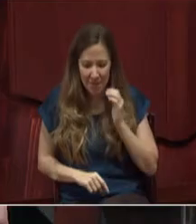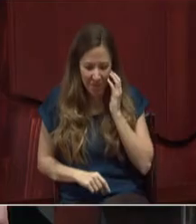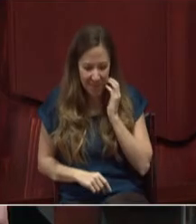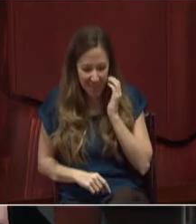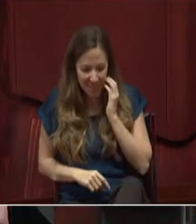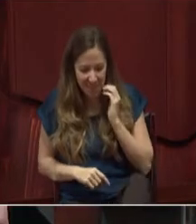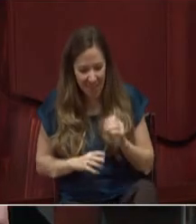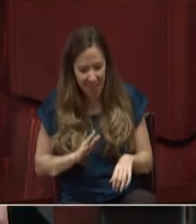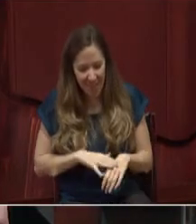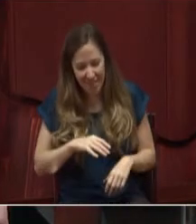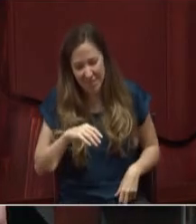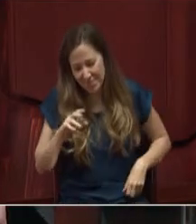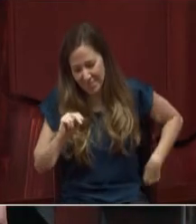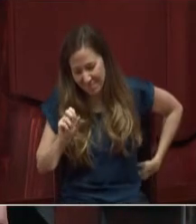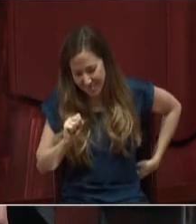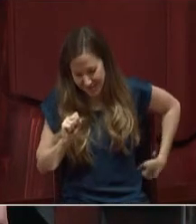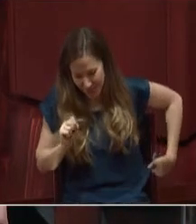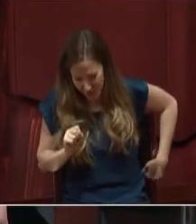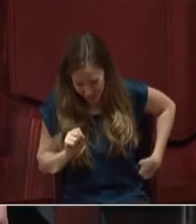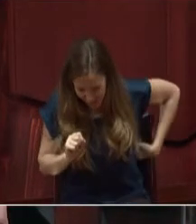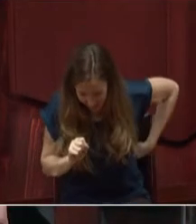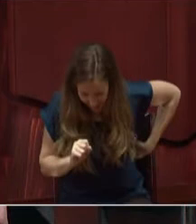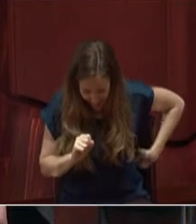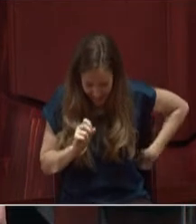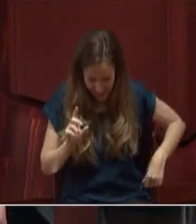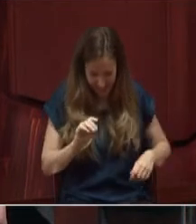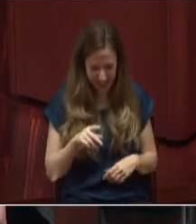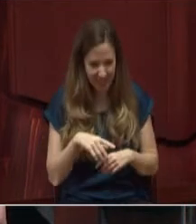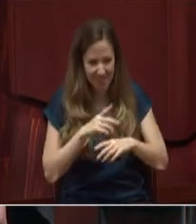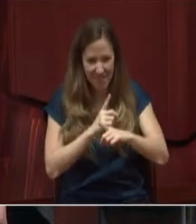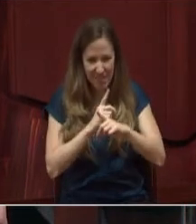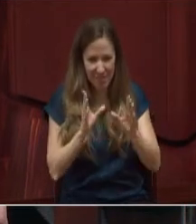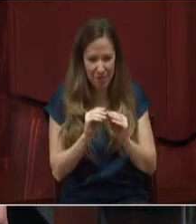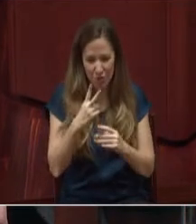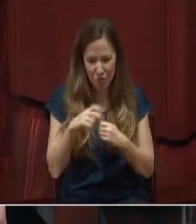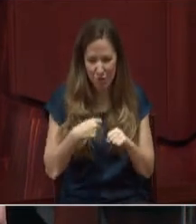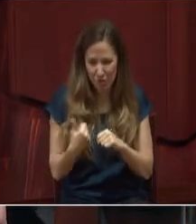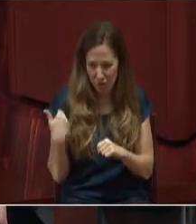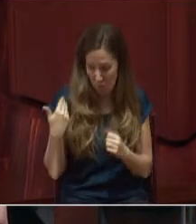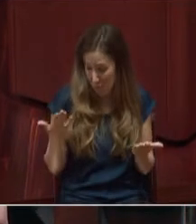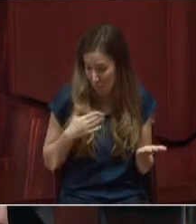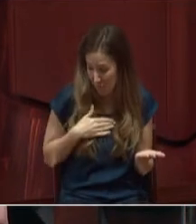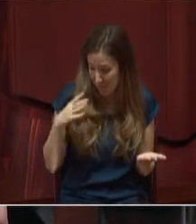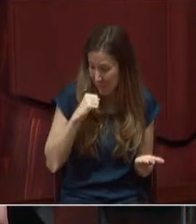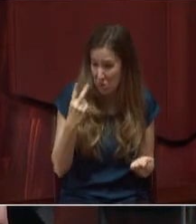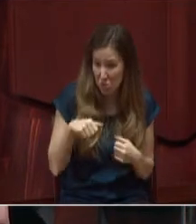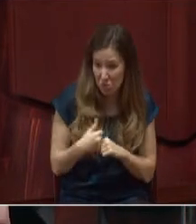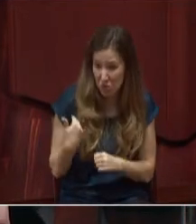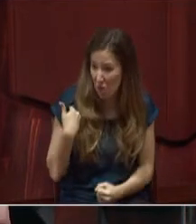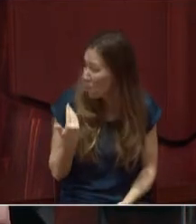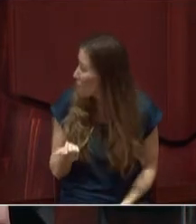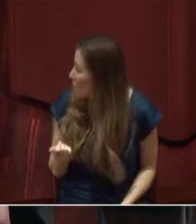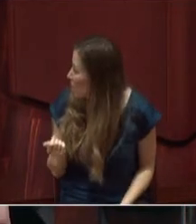when we were on the National Security Defense QDR Commission 2 years ago, that's what it was. My guess is defense review.